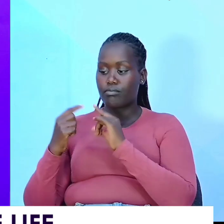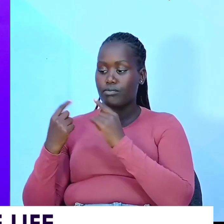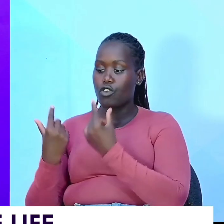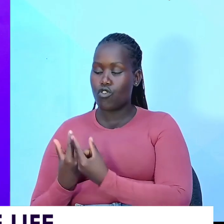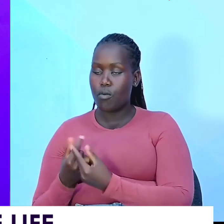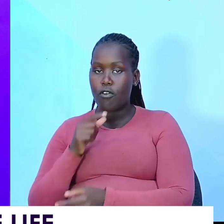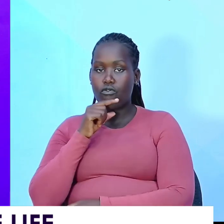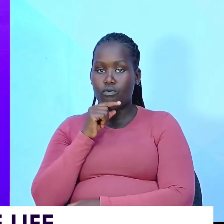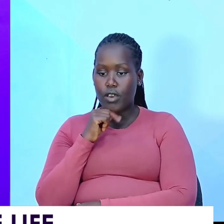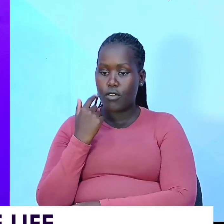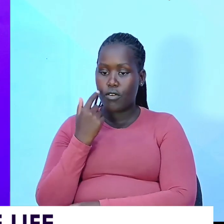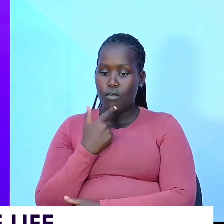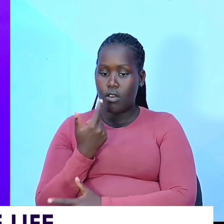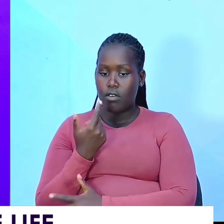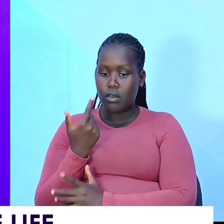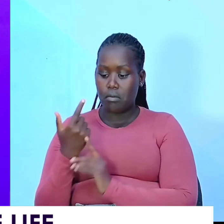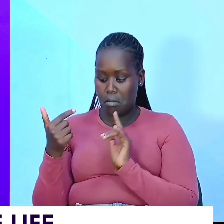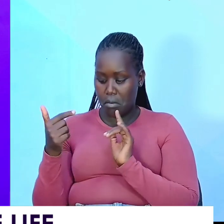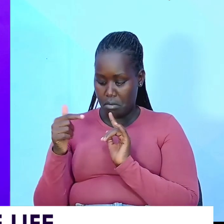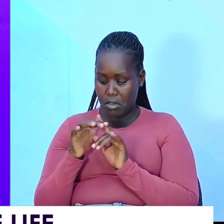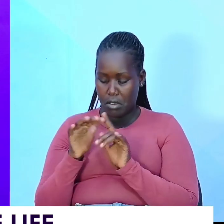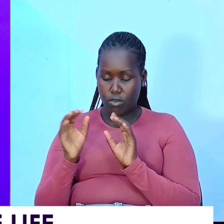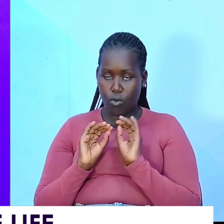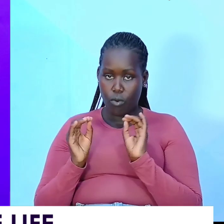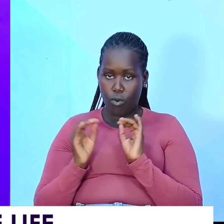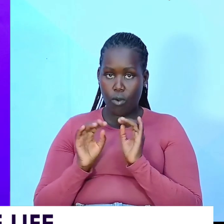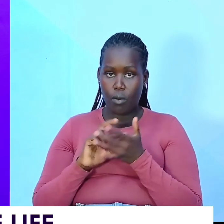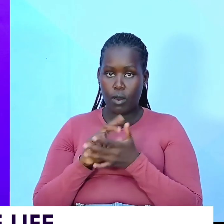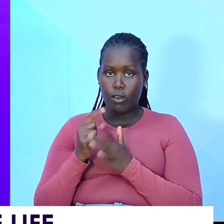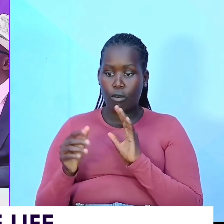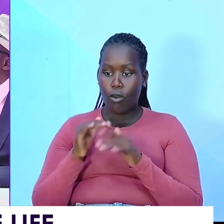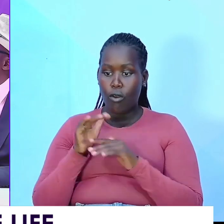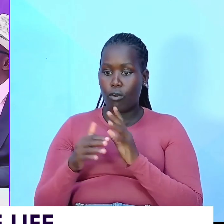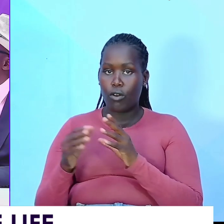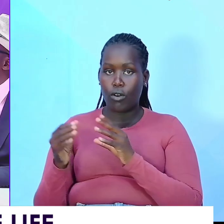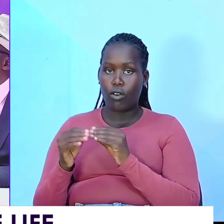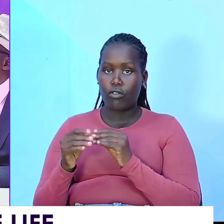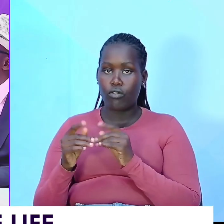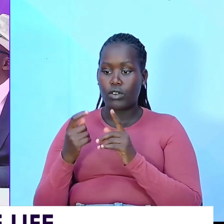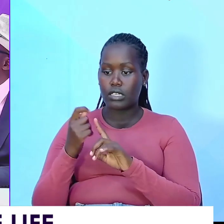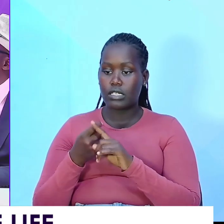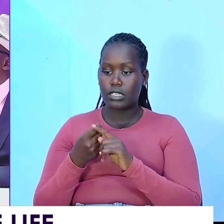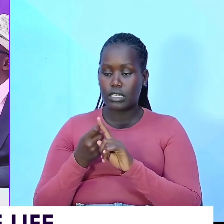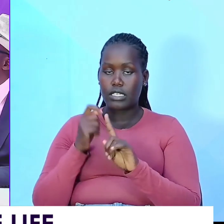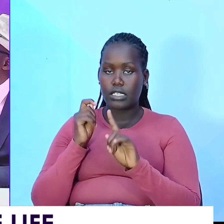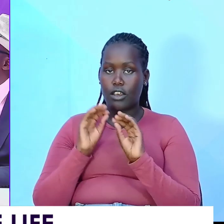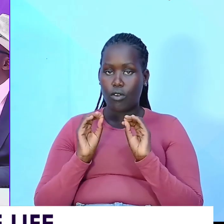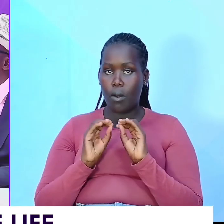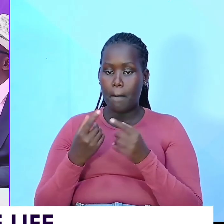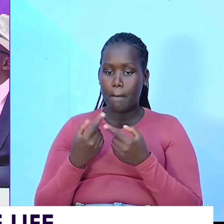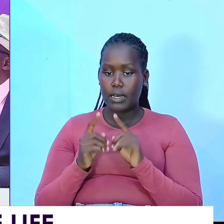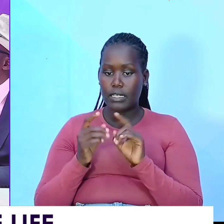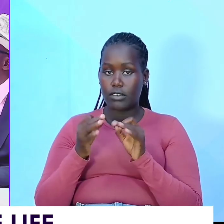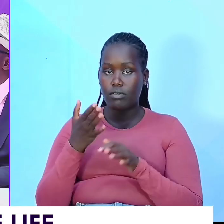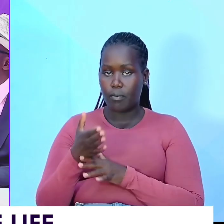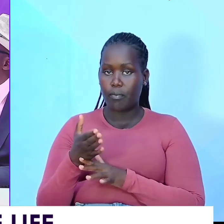being checked somewhere. Yes. It only means that they do not go for testing. Otherwise, they are there. And they may be as many as the